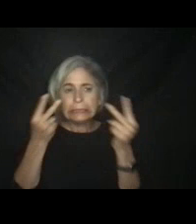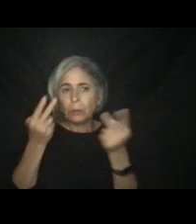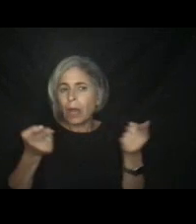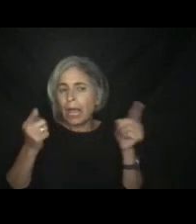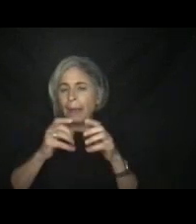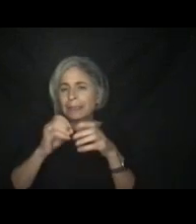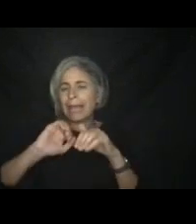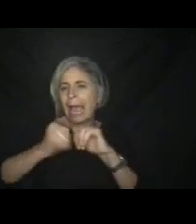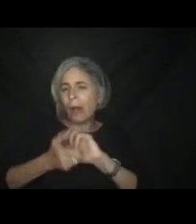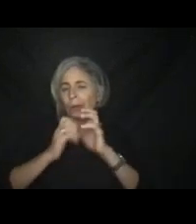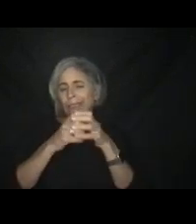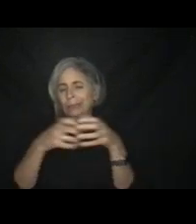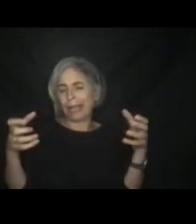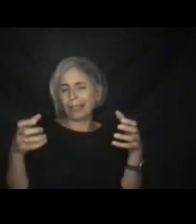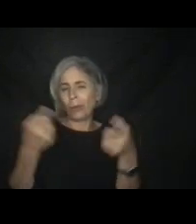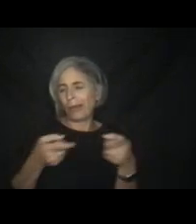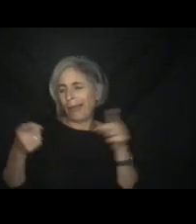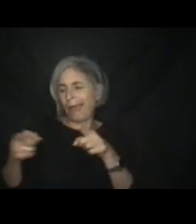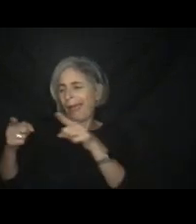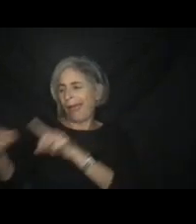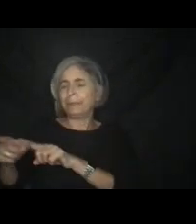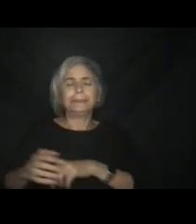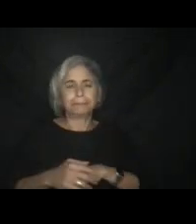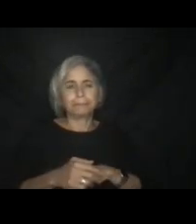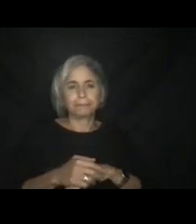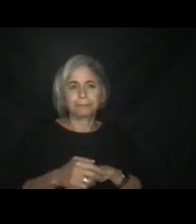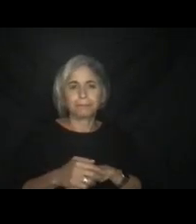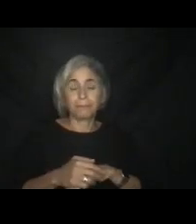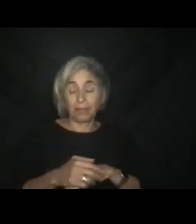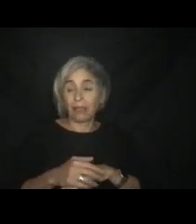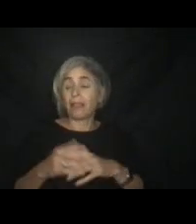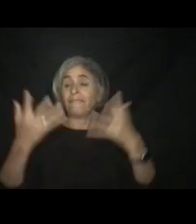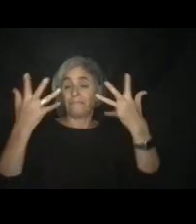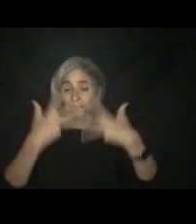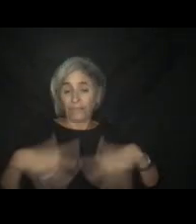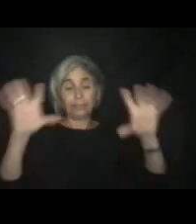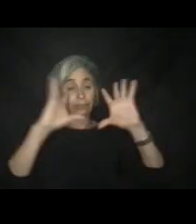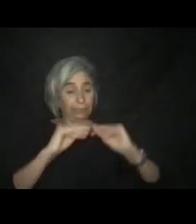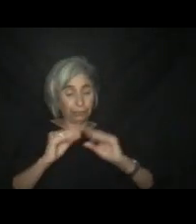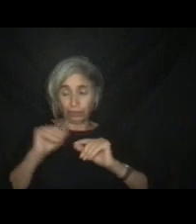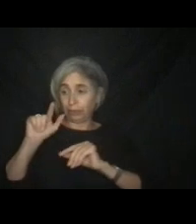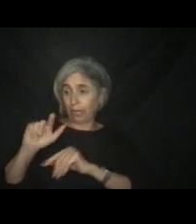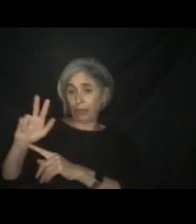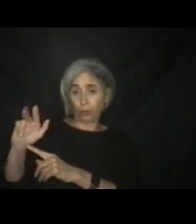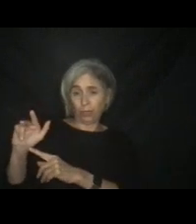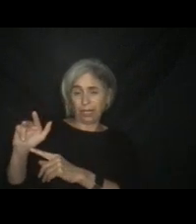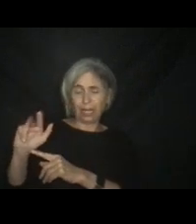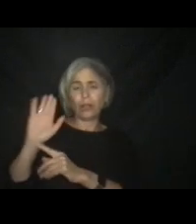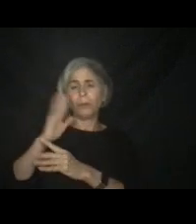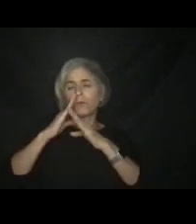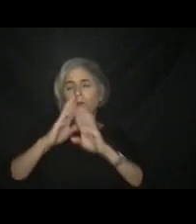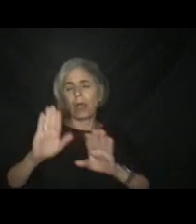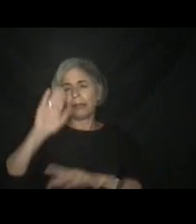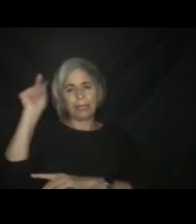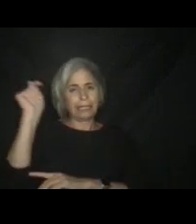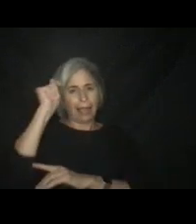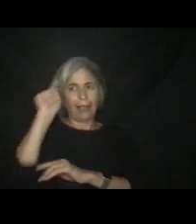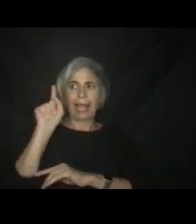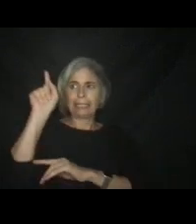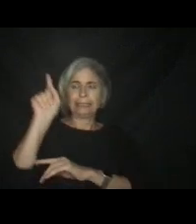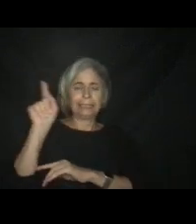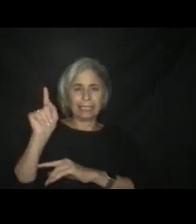expanded and what goes on in that area. Once that session is done, I think they'll probably be pretty quiet in Tallahassee. As you also, I'm sure